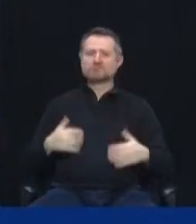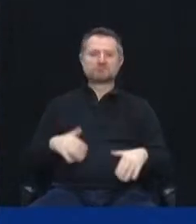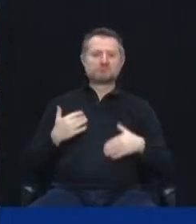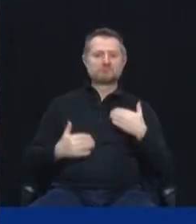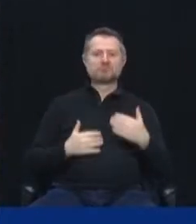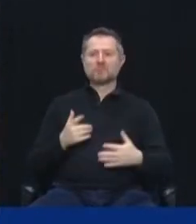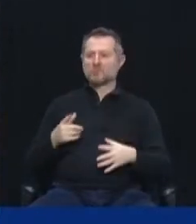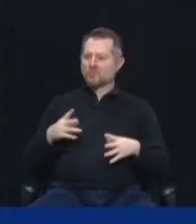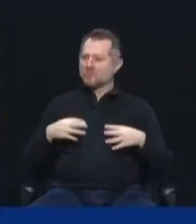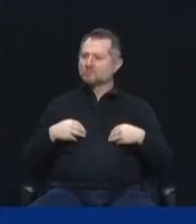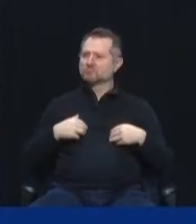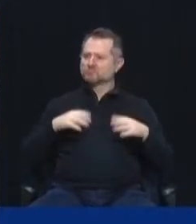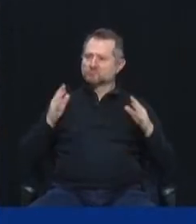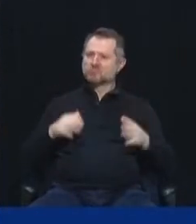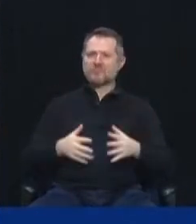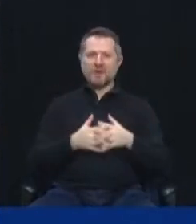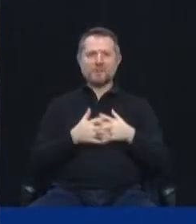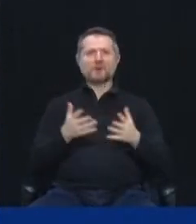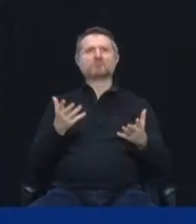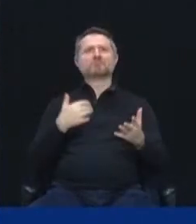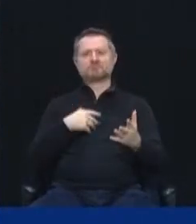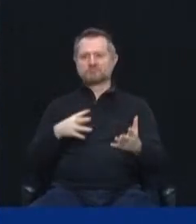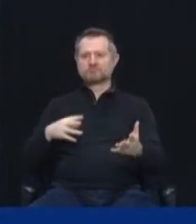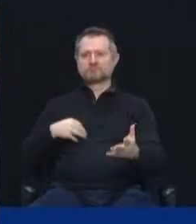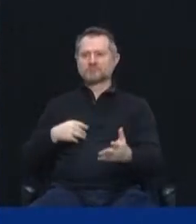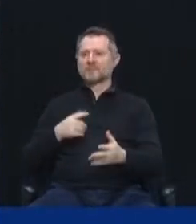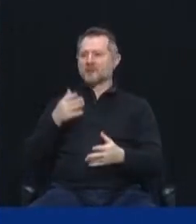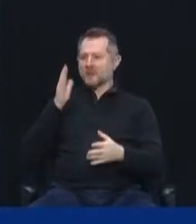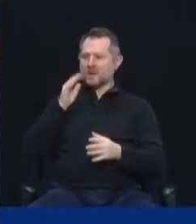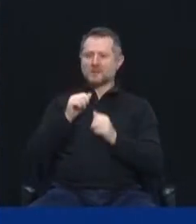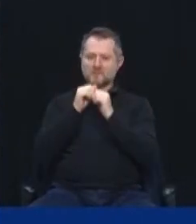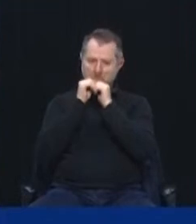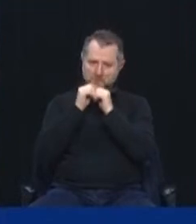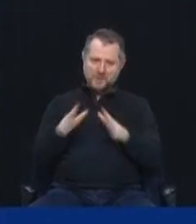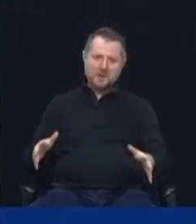be Americans. God bless America.